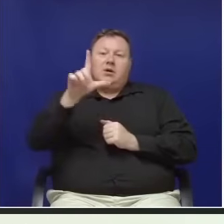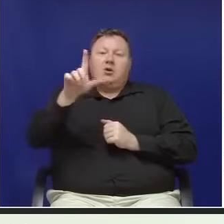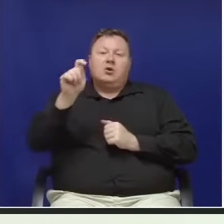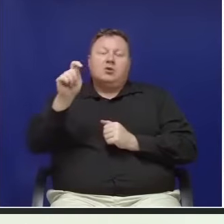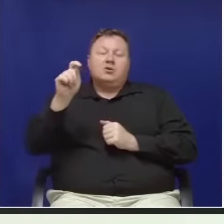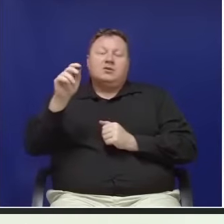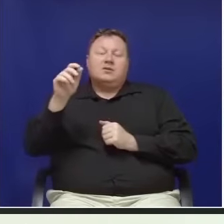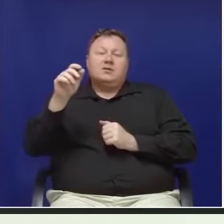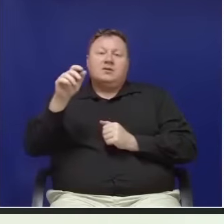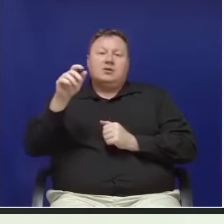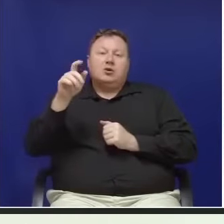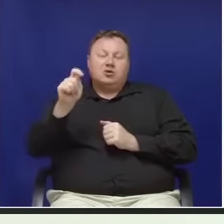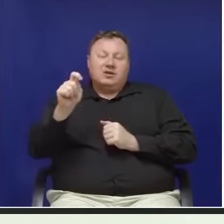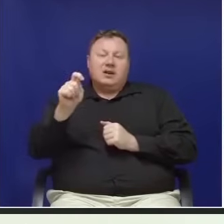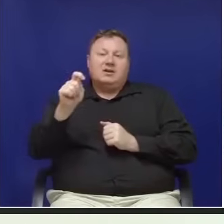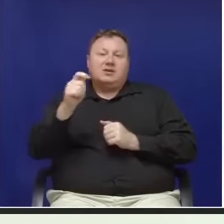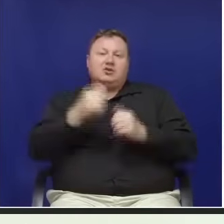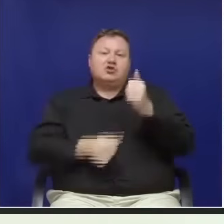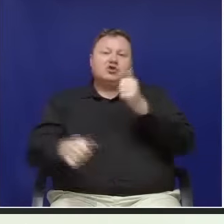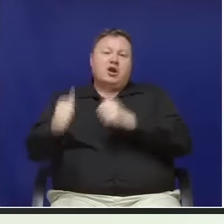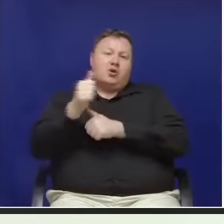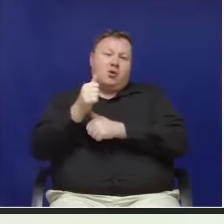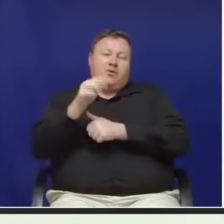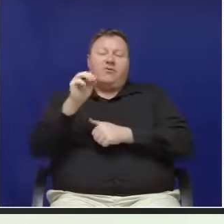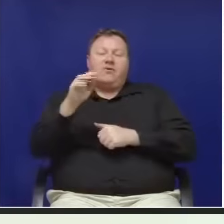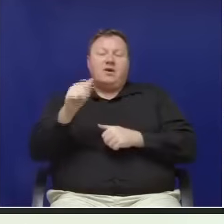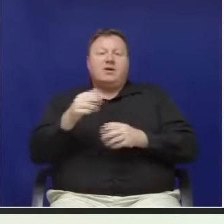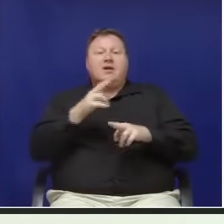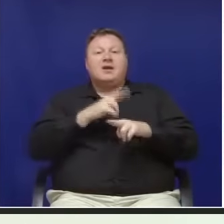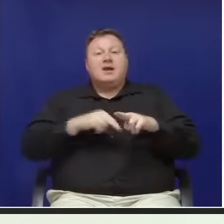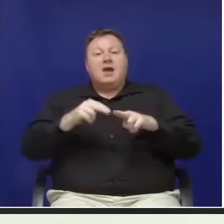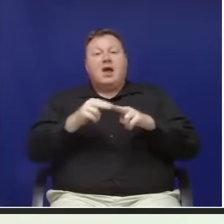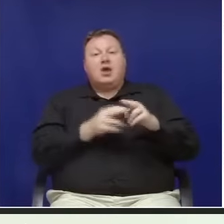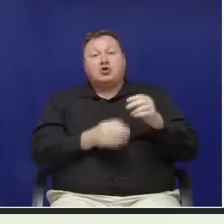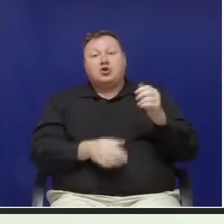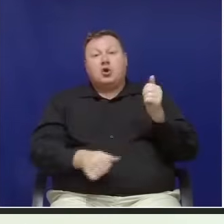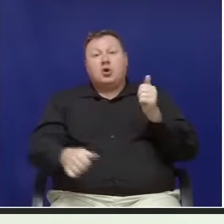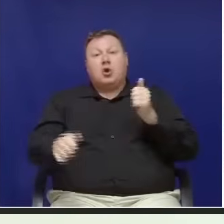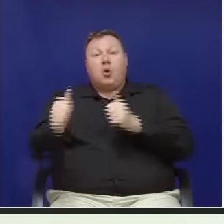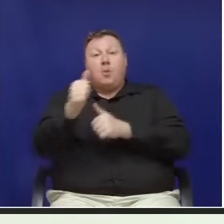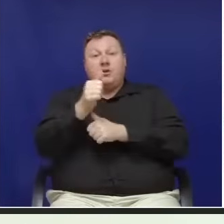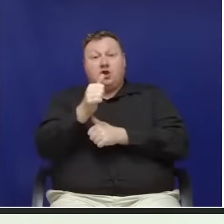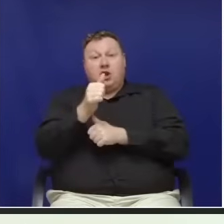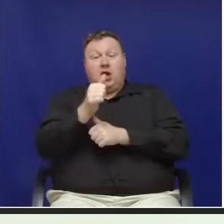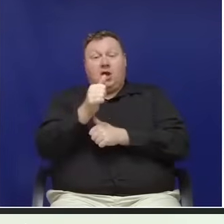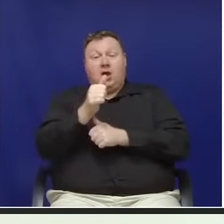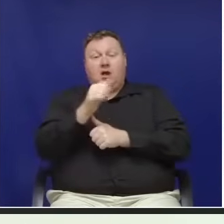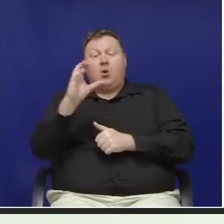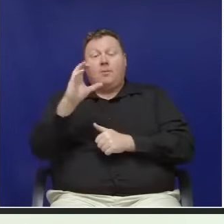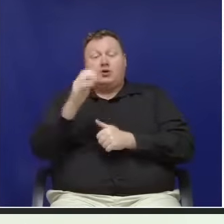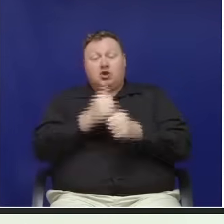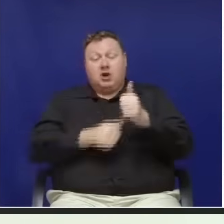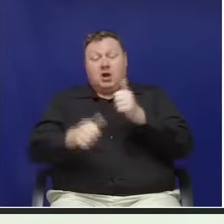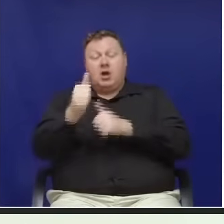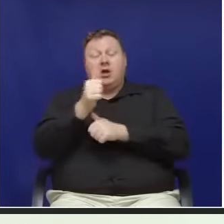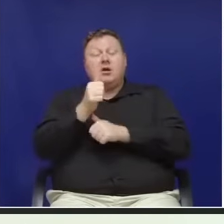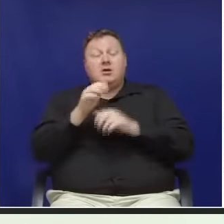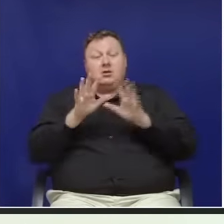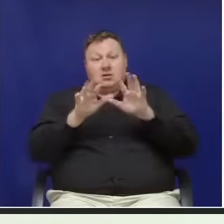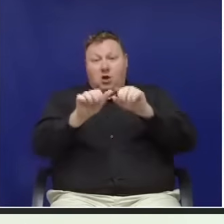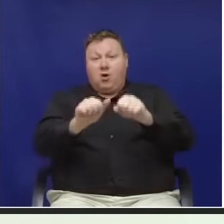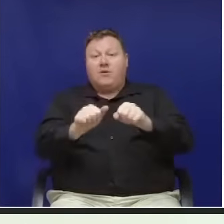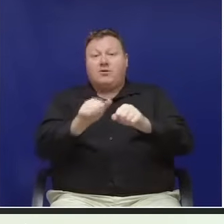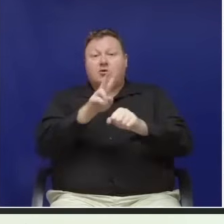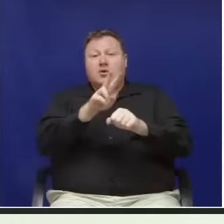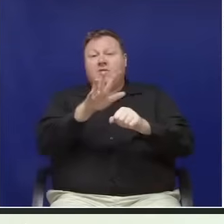as Acting National Commissioner with effect from 23 April 2026 and